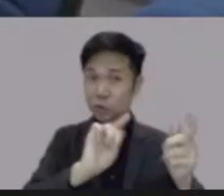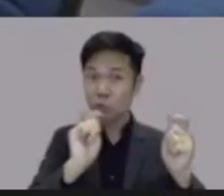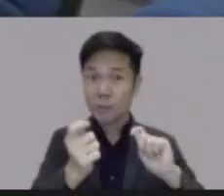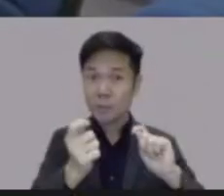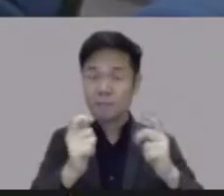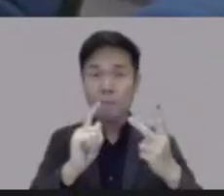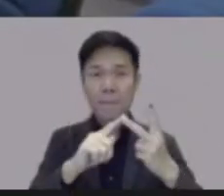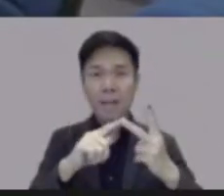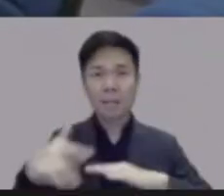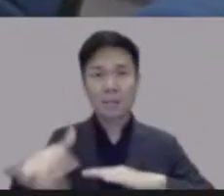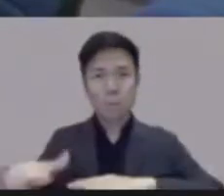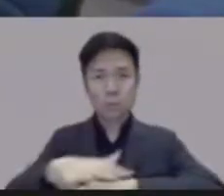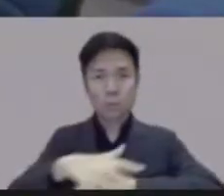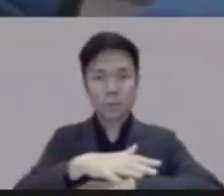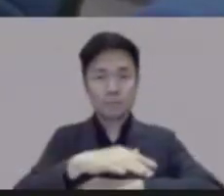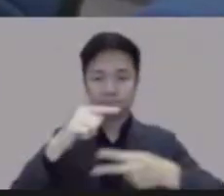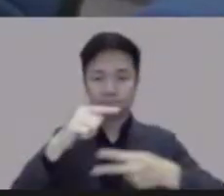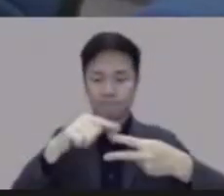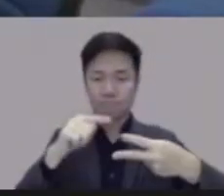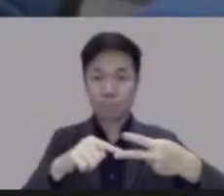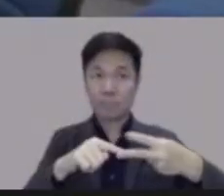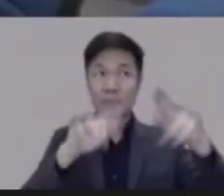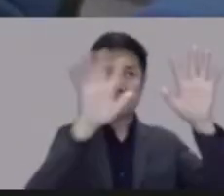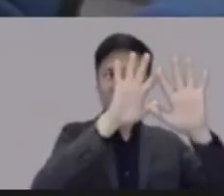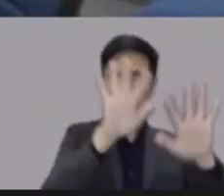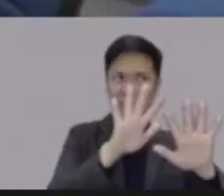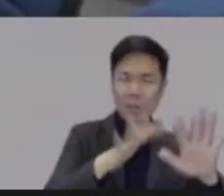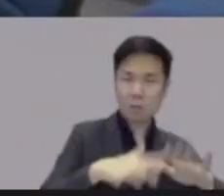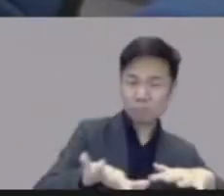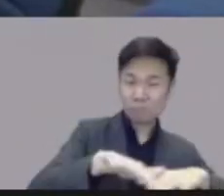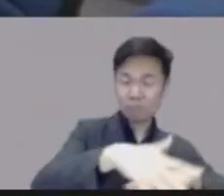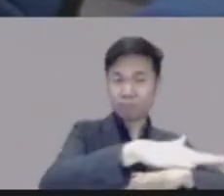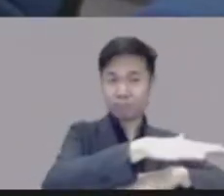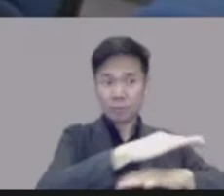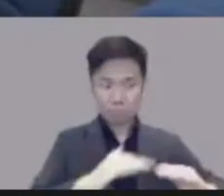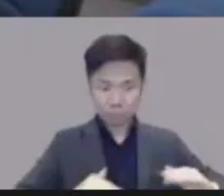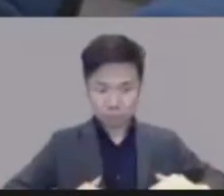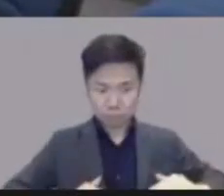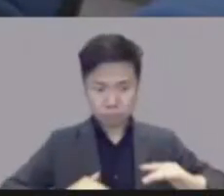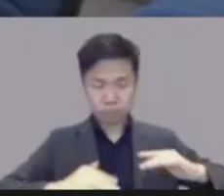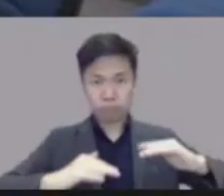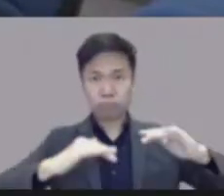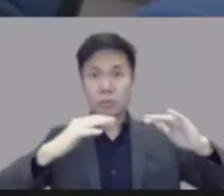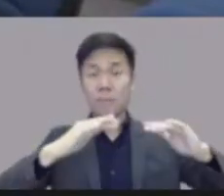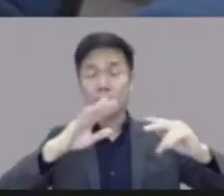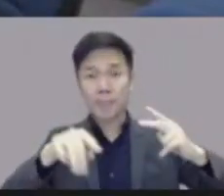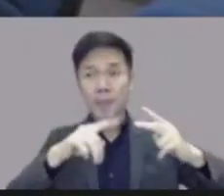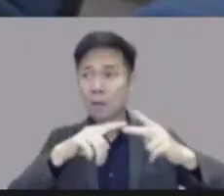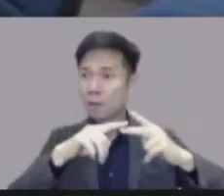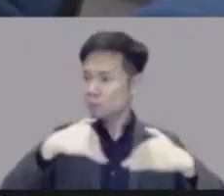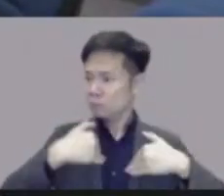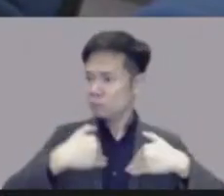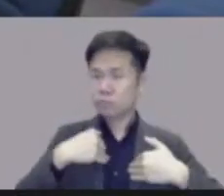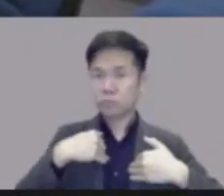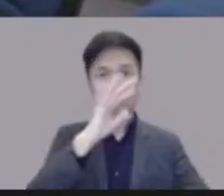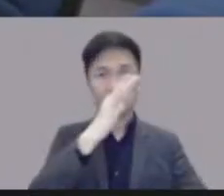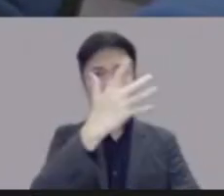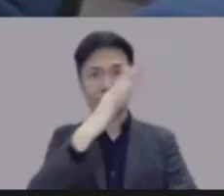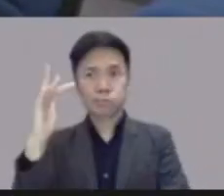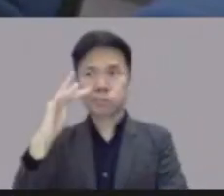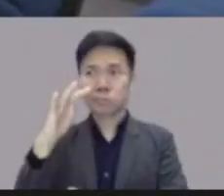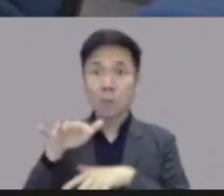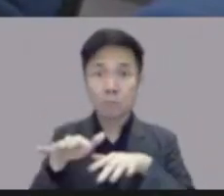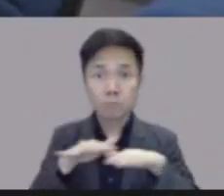threats giving rise to sea level rise loss of biodiversity extreme weather events and outbreaks of un